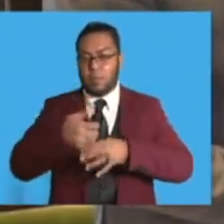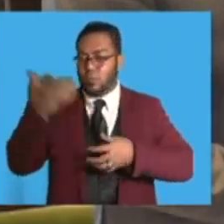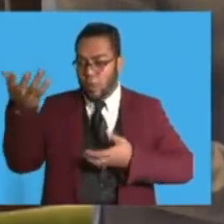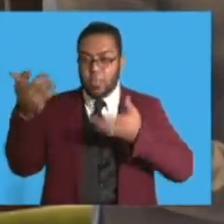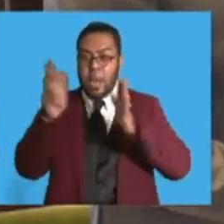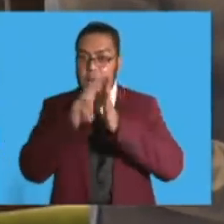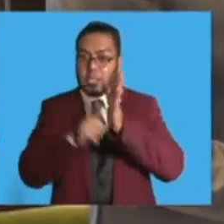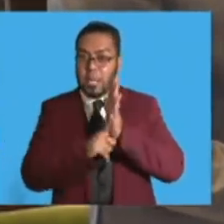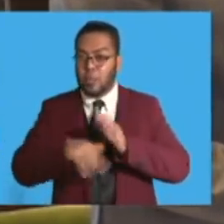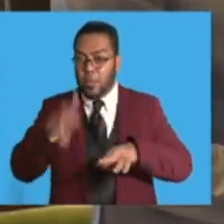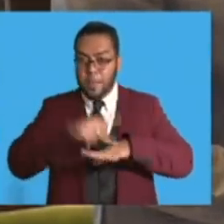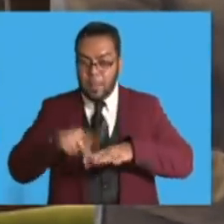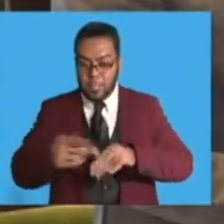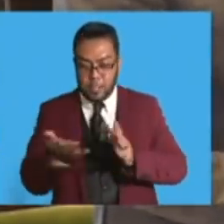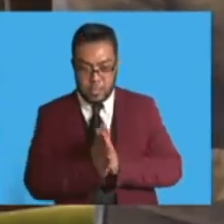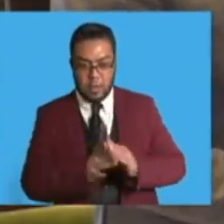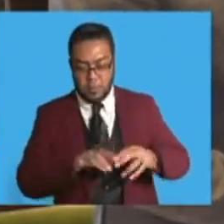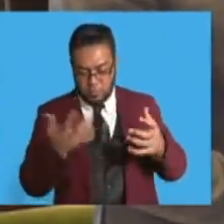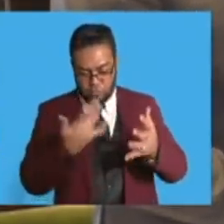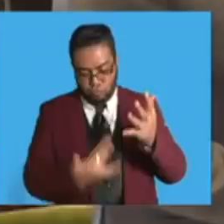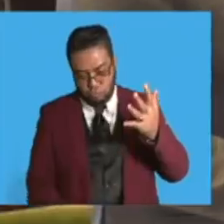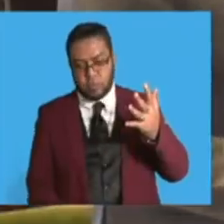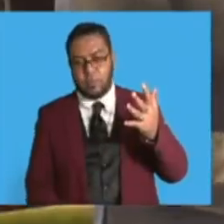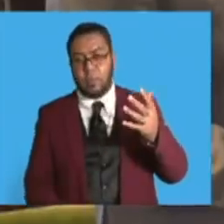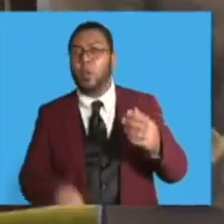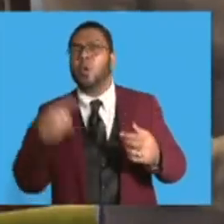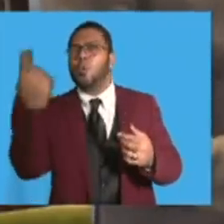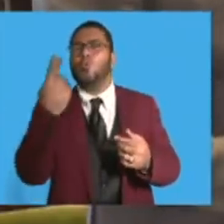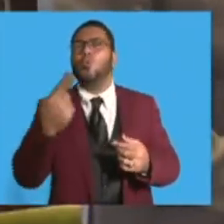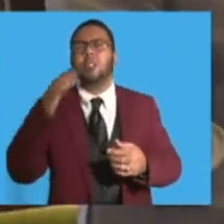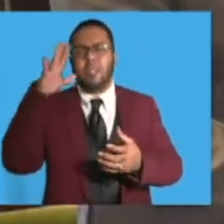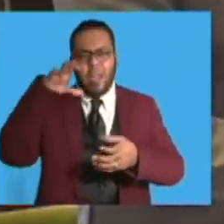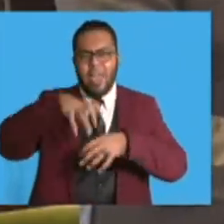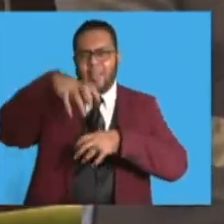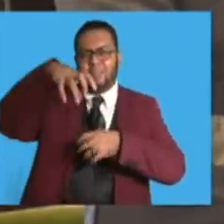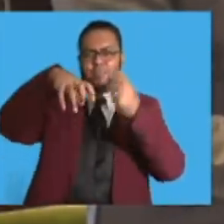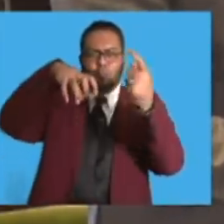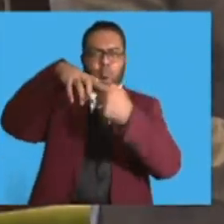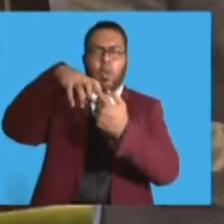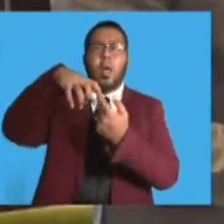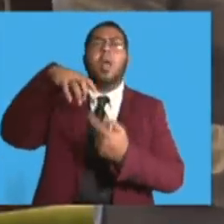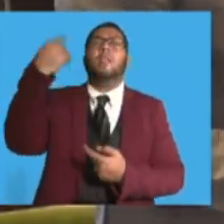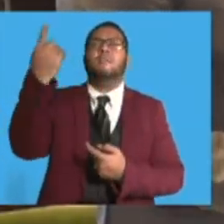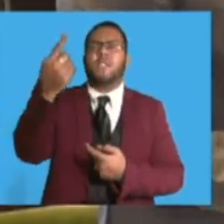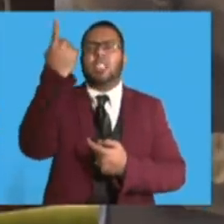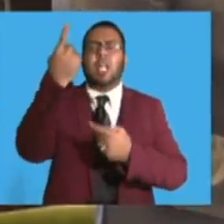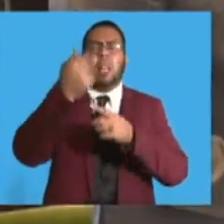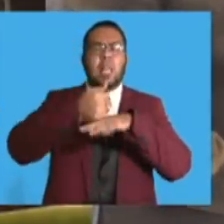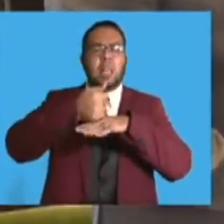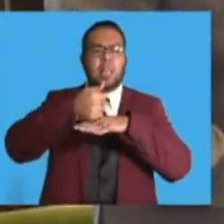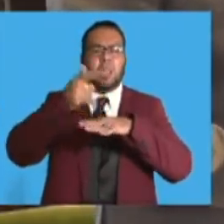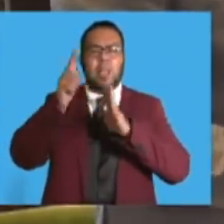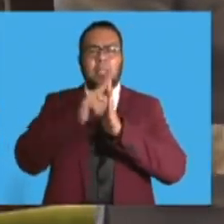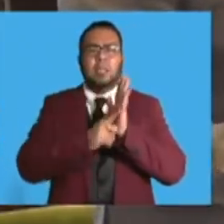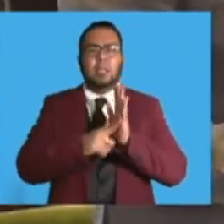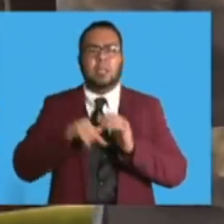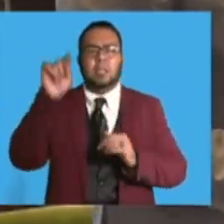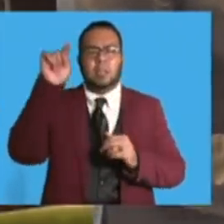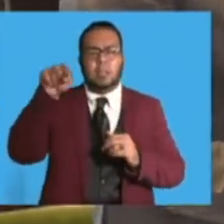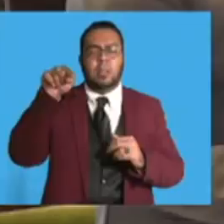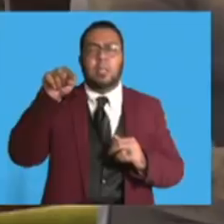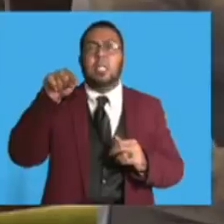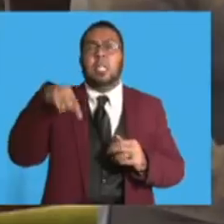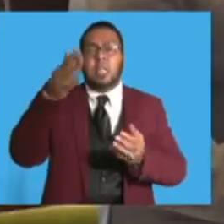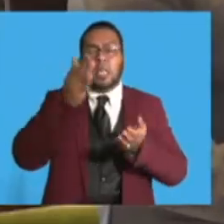first legislature, the parliament, the laws built from it, etc., etc. Who is the head? The first legislature, Chaudhry, he is a Hindu,